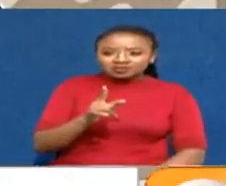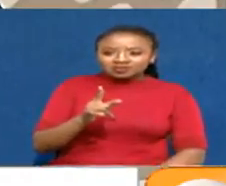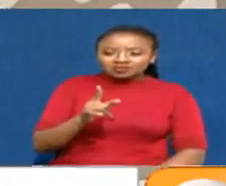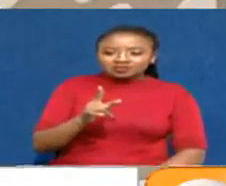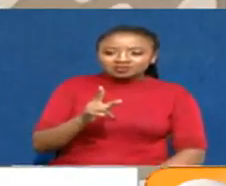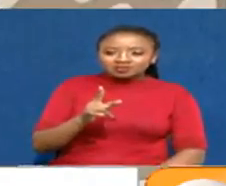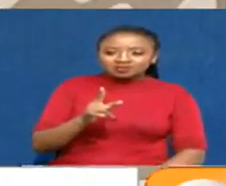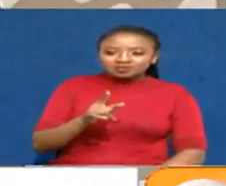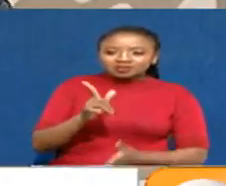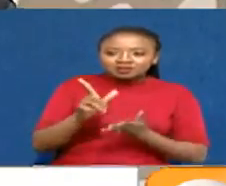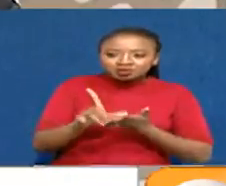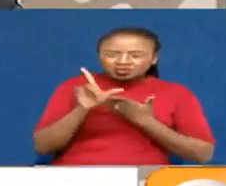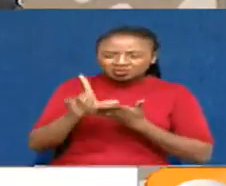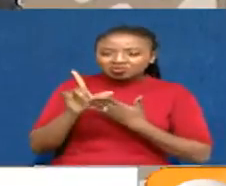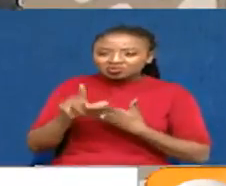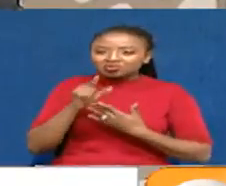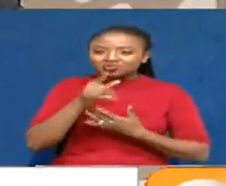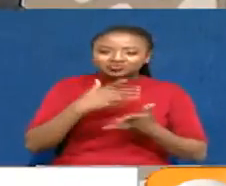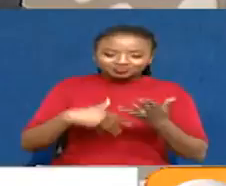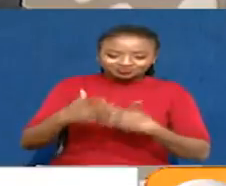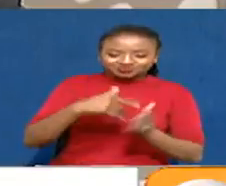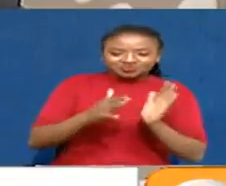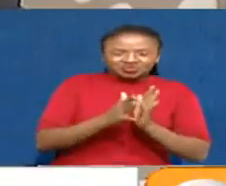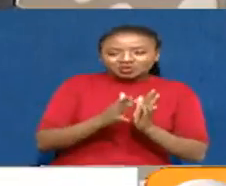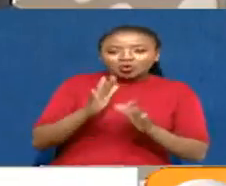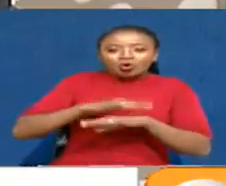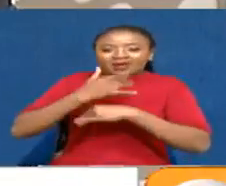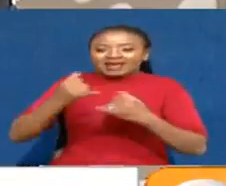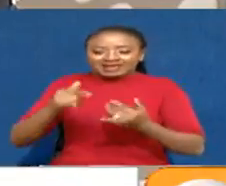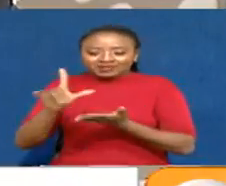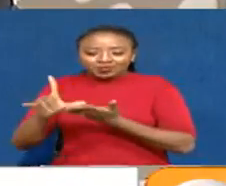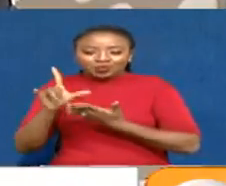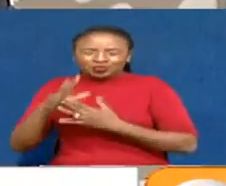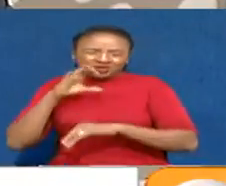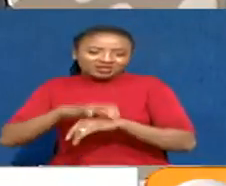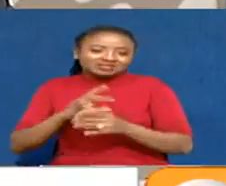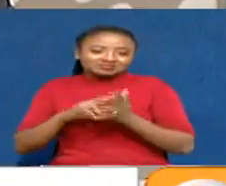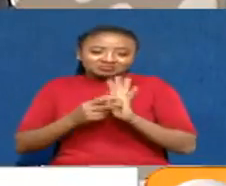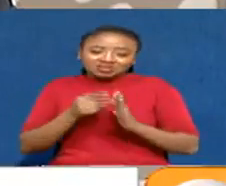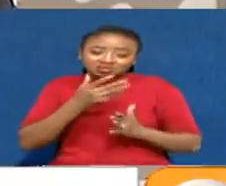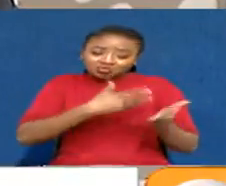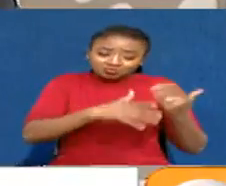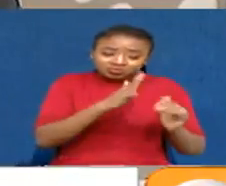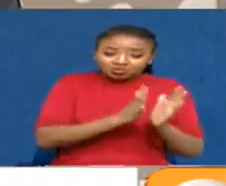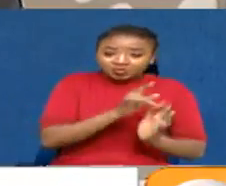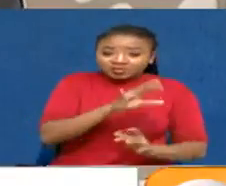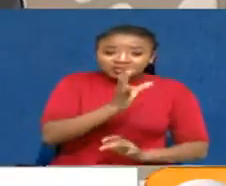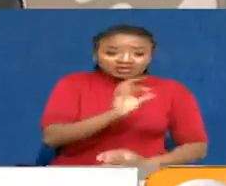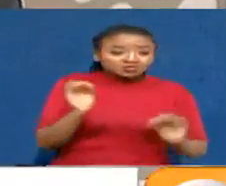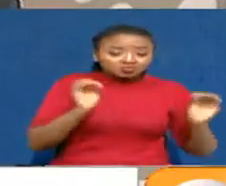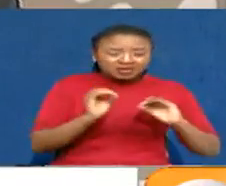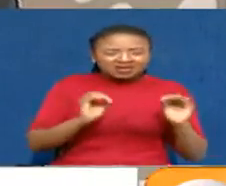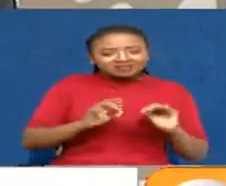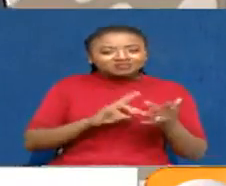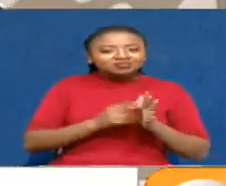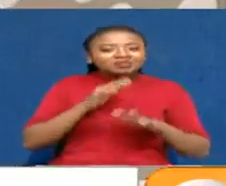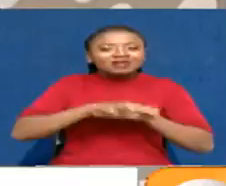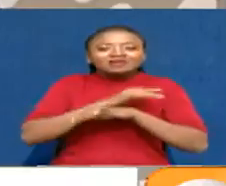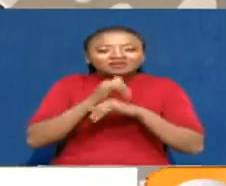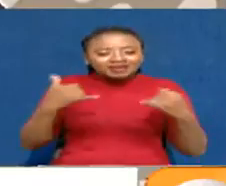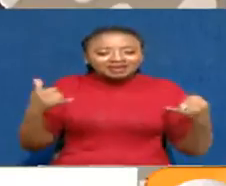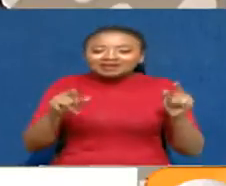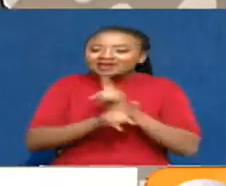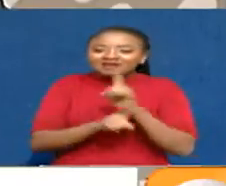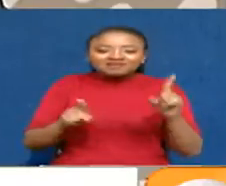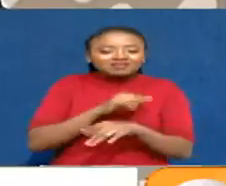is you don't take time to interact with your customer. Yeah. That if you don't pay within this time, this is what is happening, because